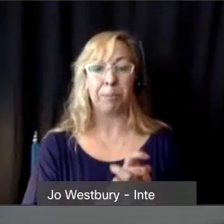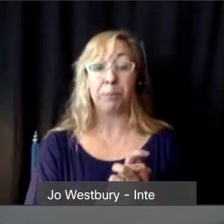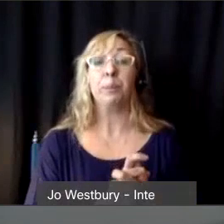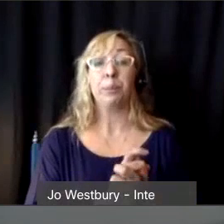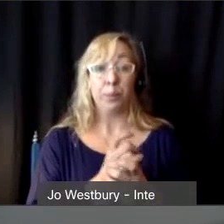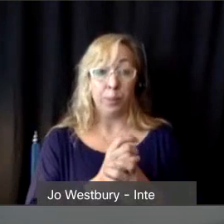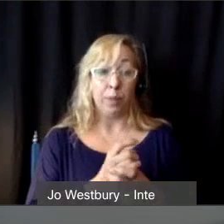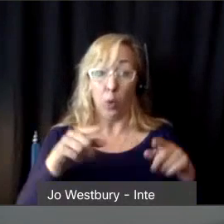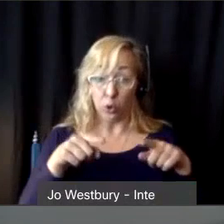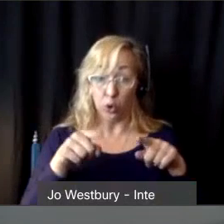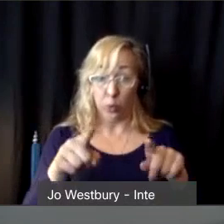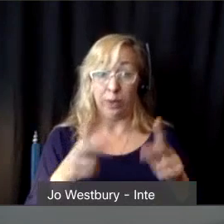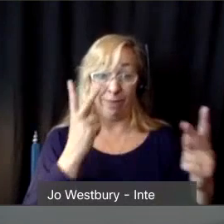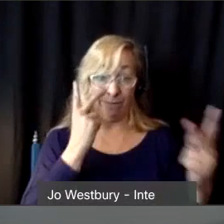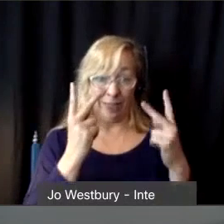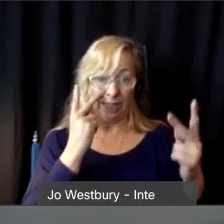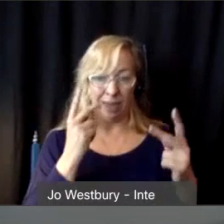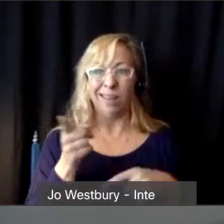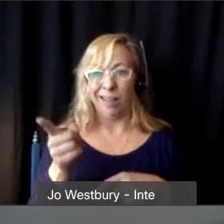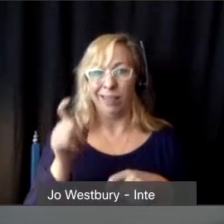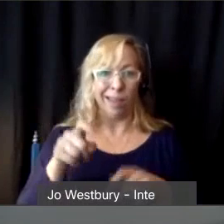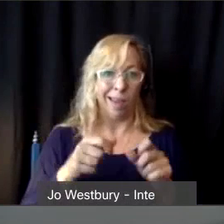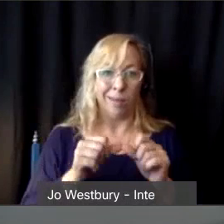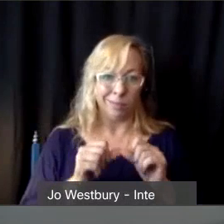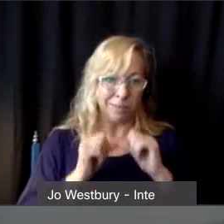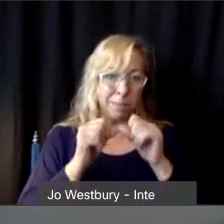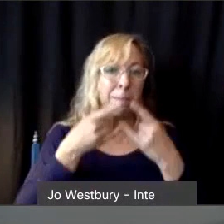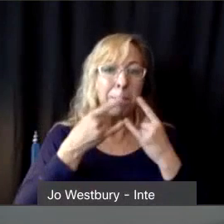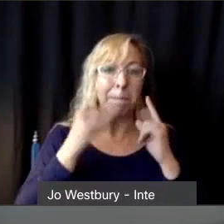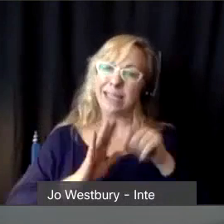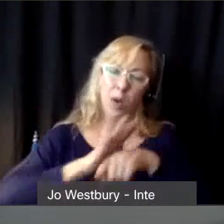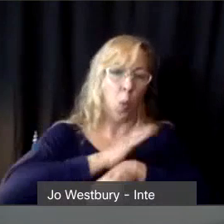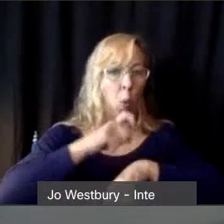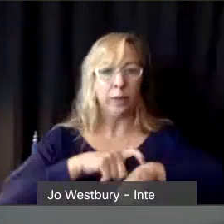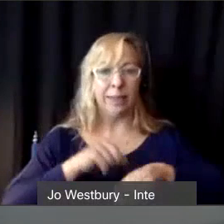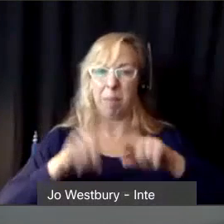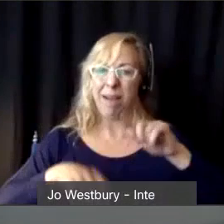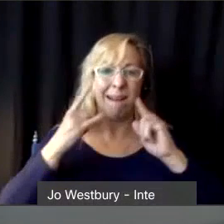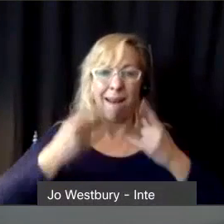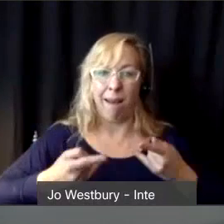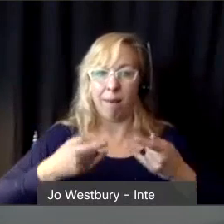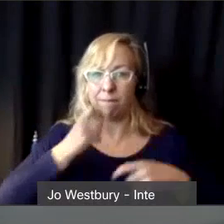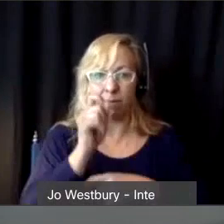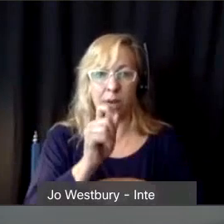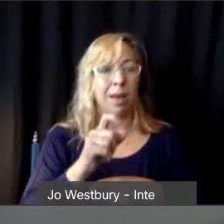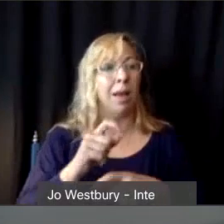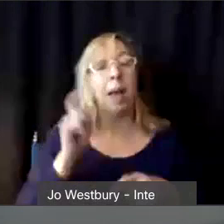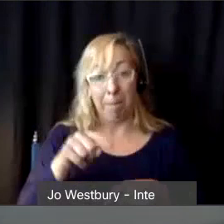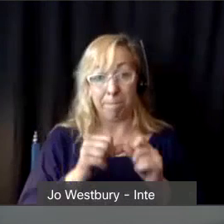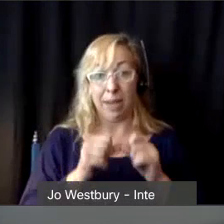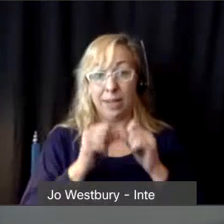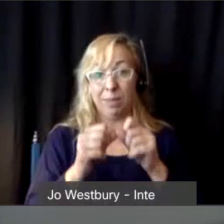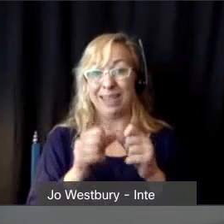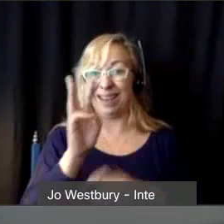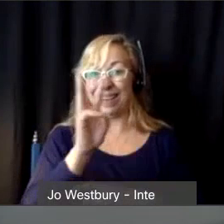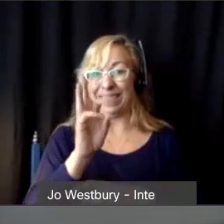visitors need to wear a cloth face covering or face mask during the entire visit and maintain 6 feet of